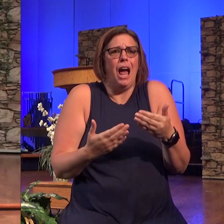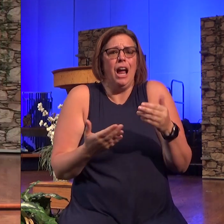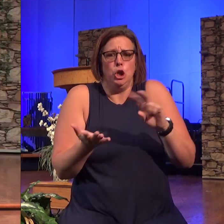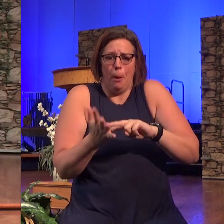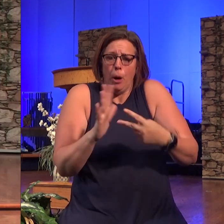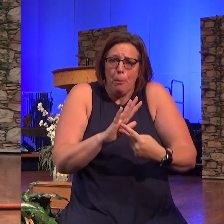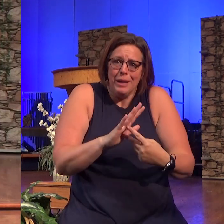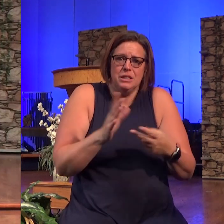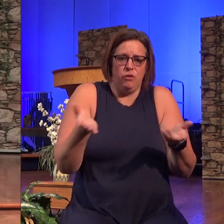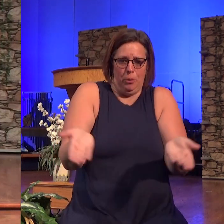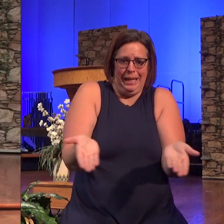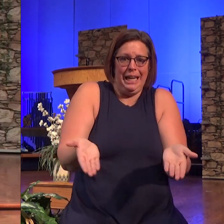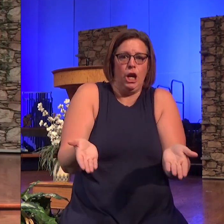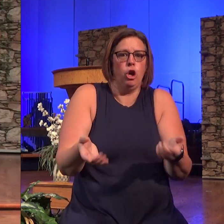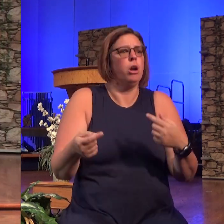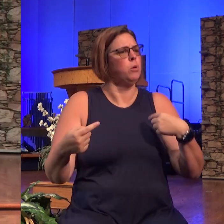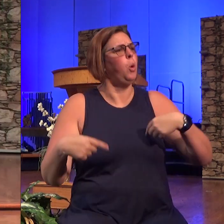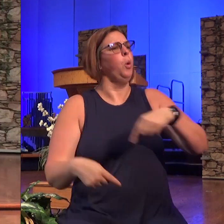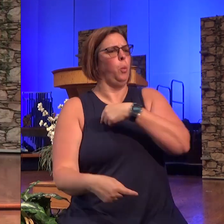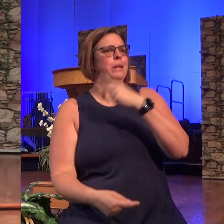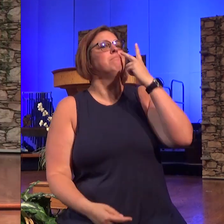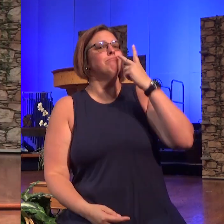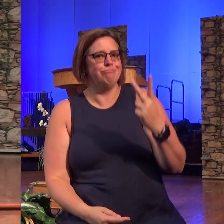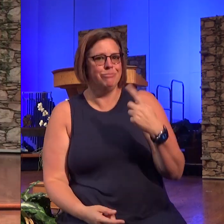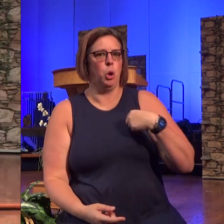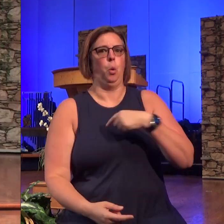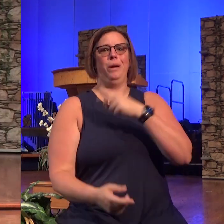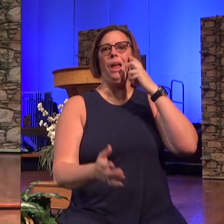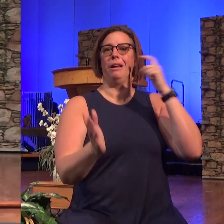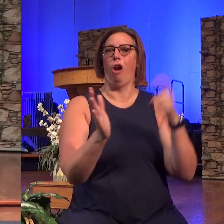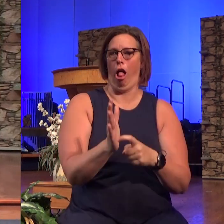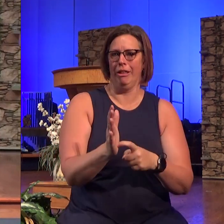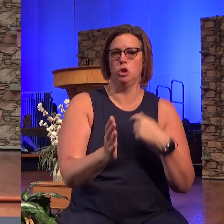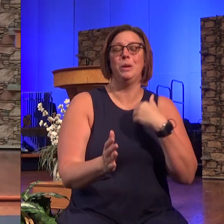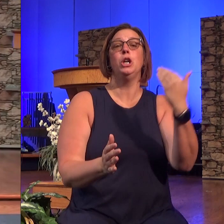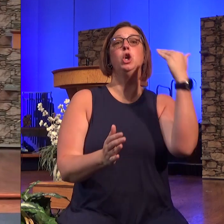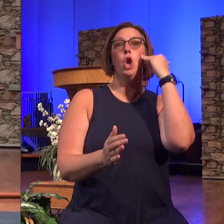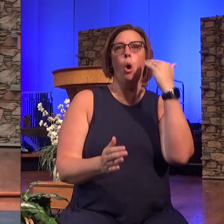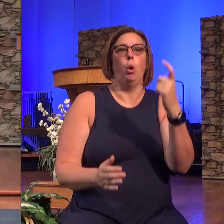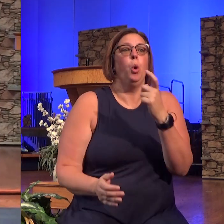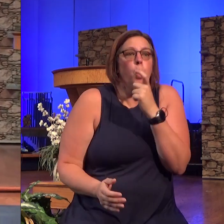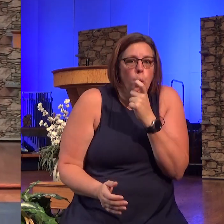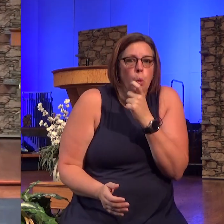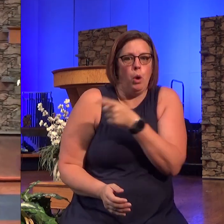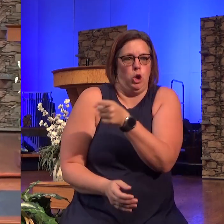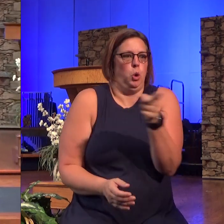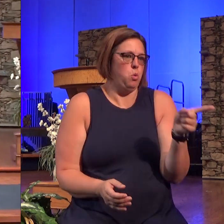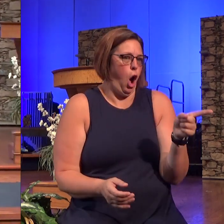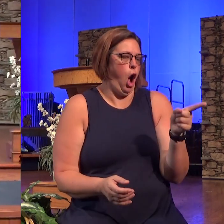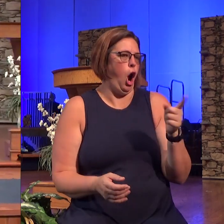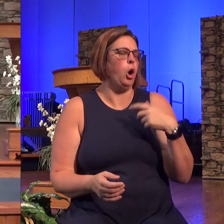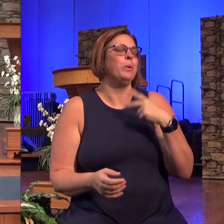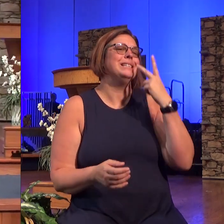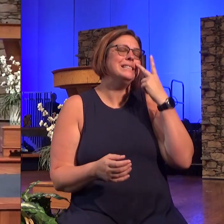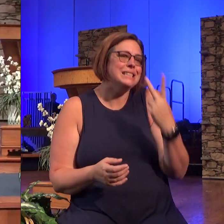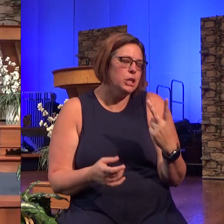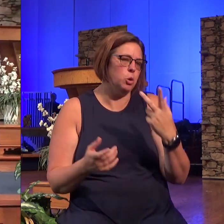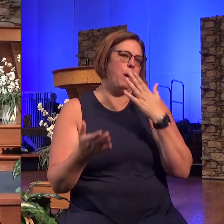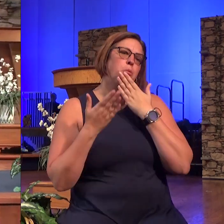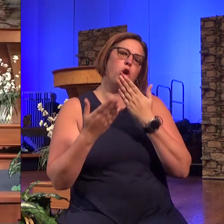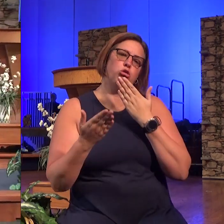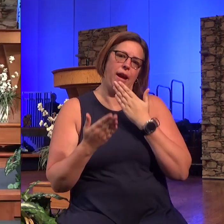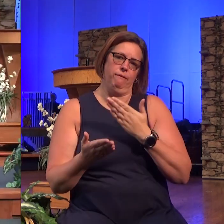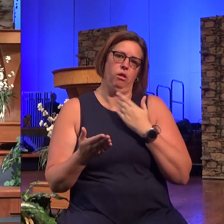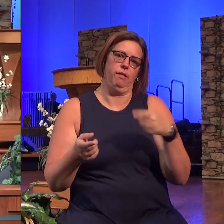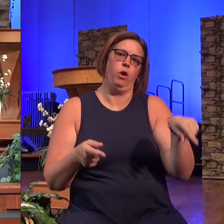here, you have been seen. You have been acknowledged. We know who you are. We see you, and we are so grateful that you are here.